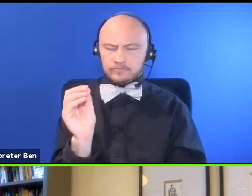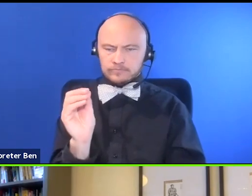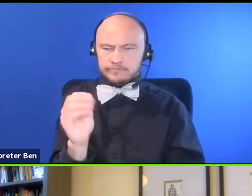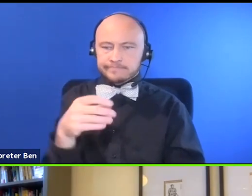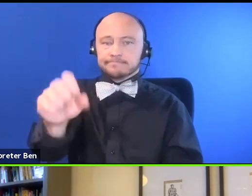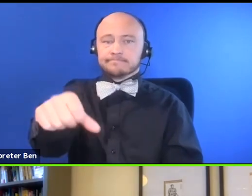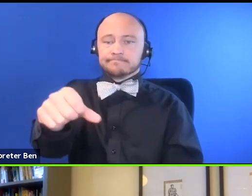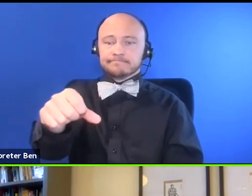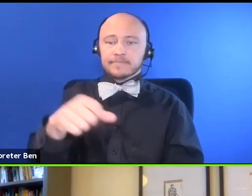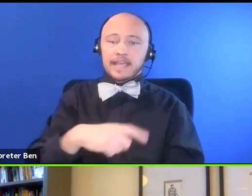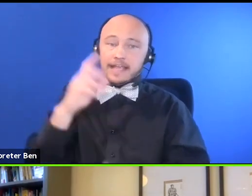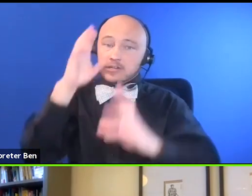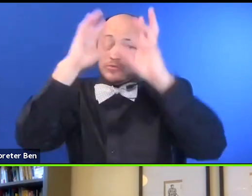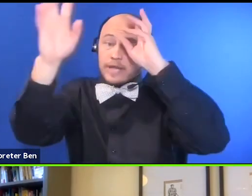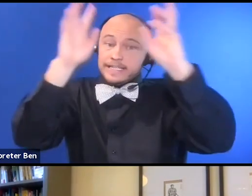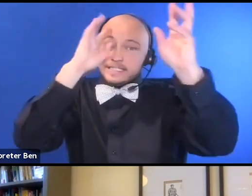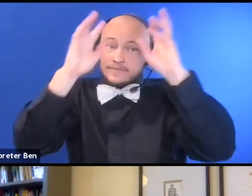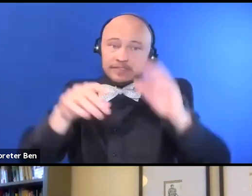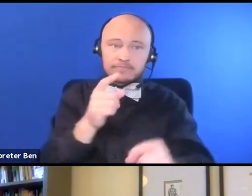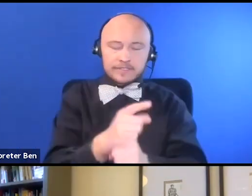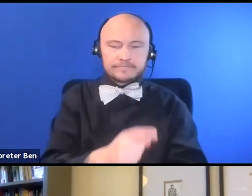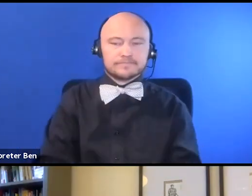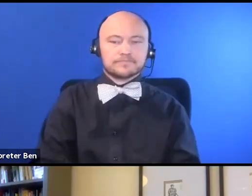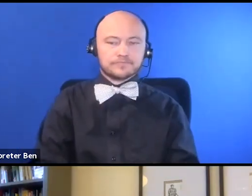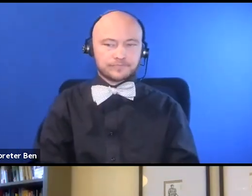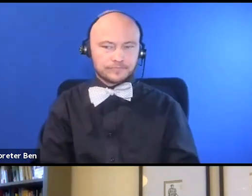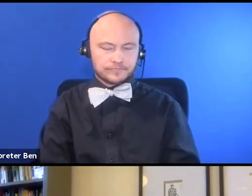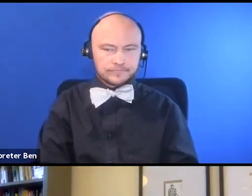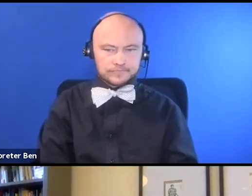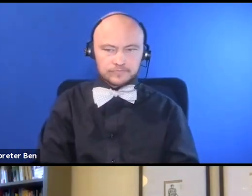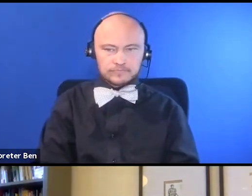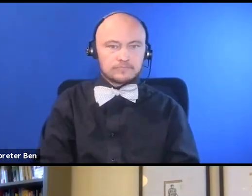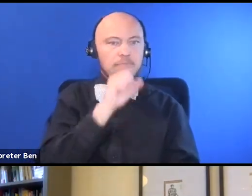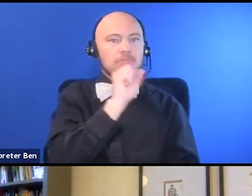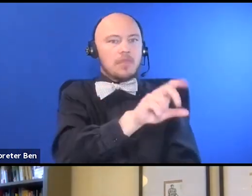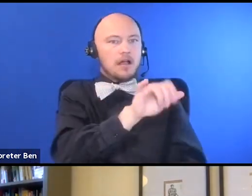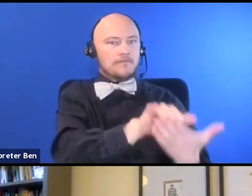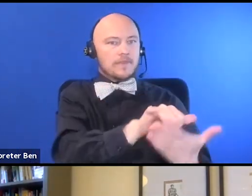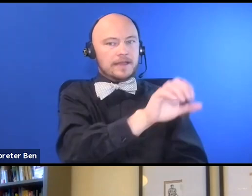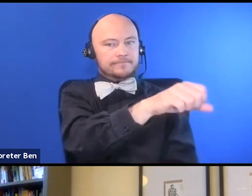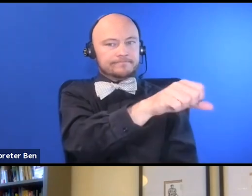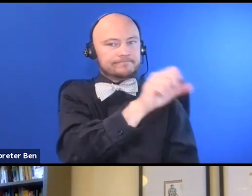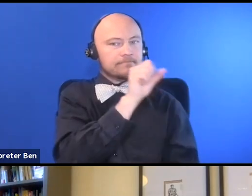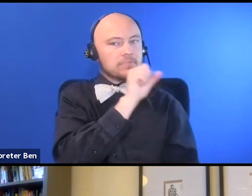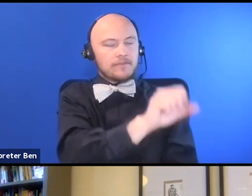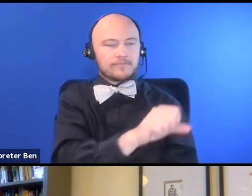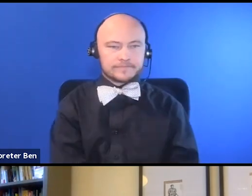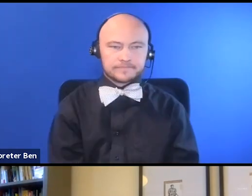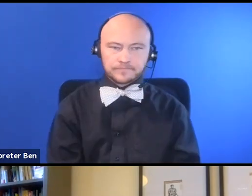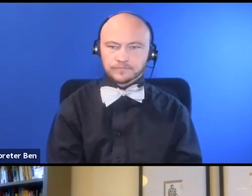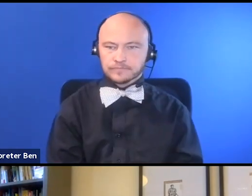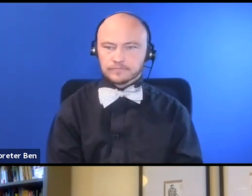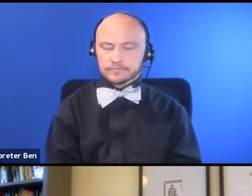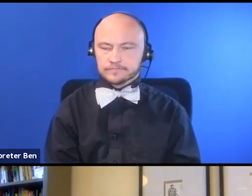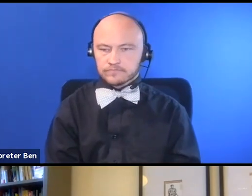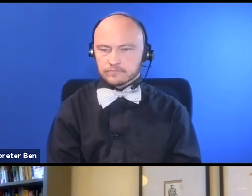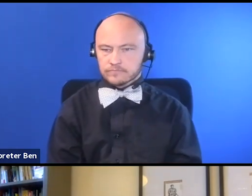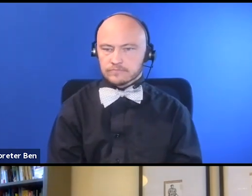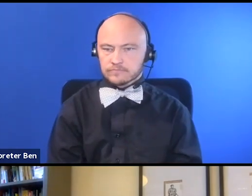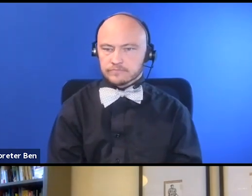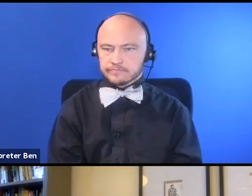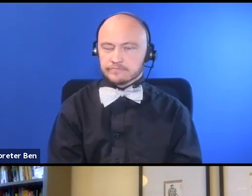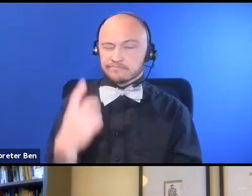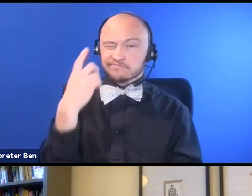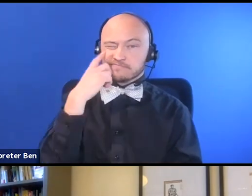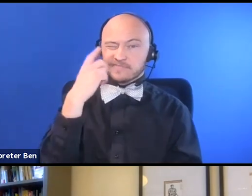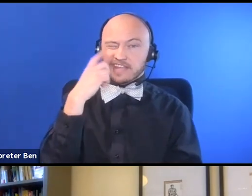Yeah, creativity, right? Love. I love that. Yes, love. I think we're at,